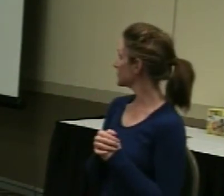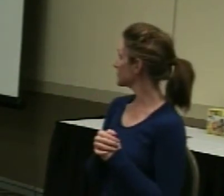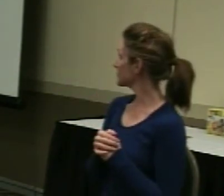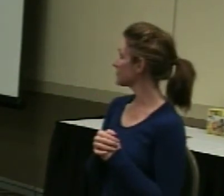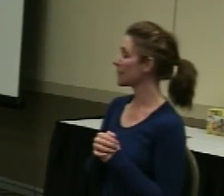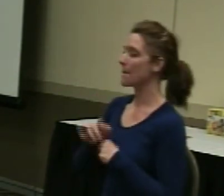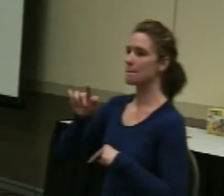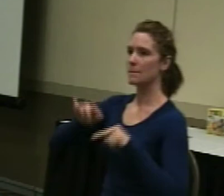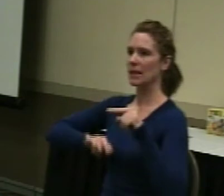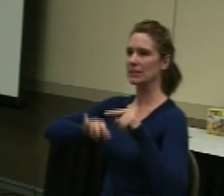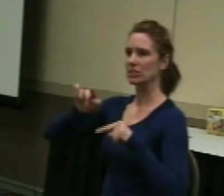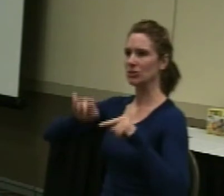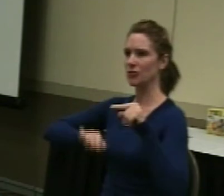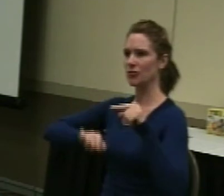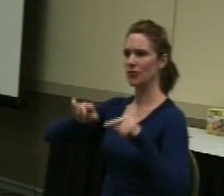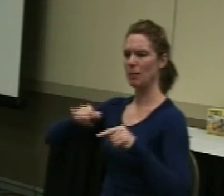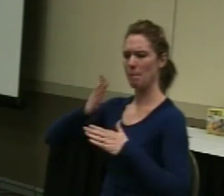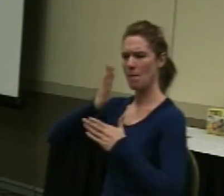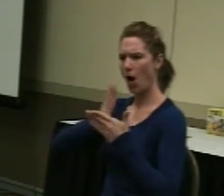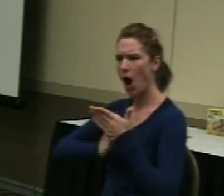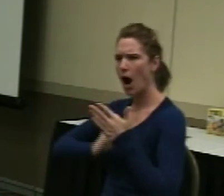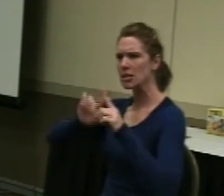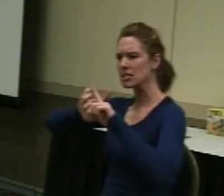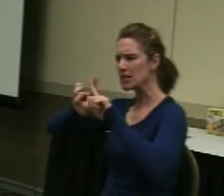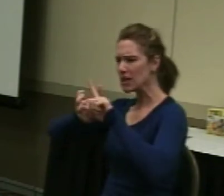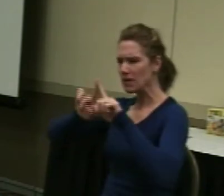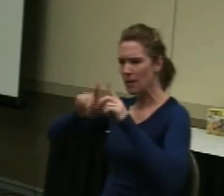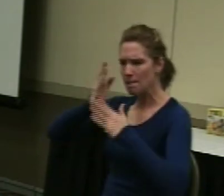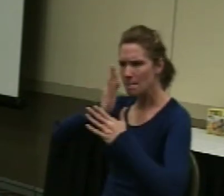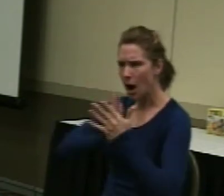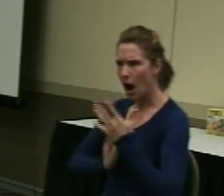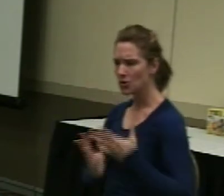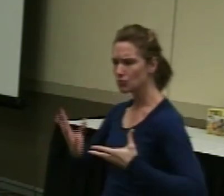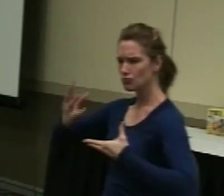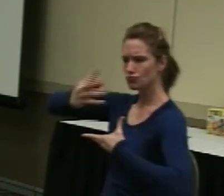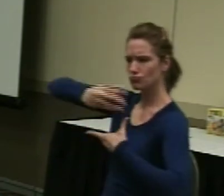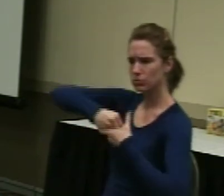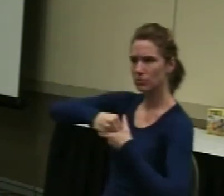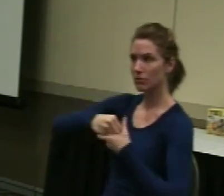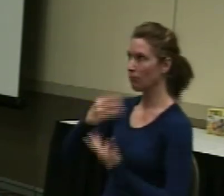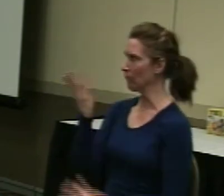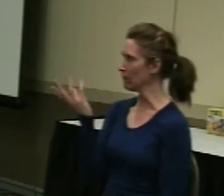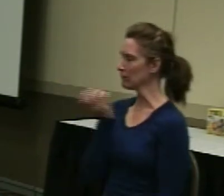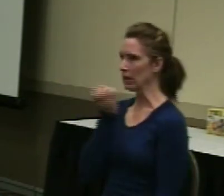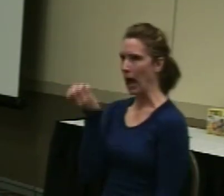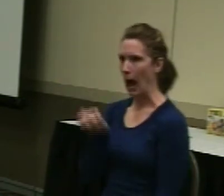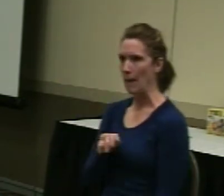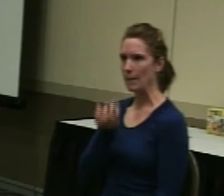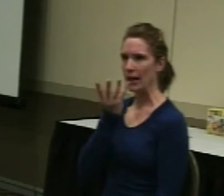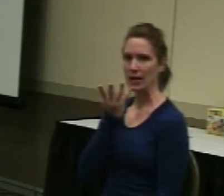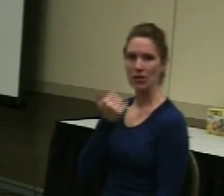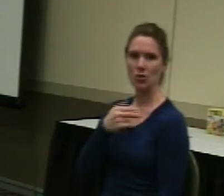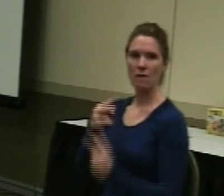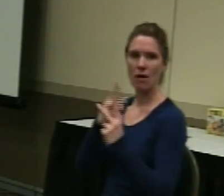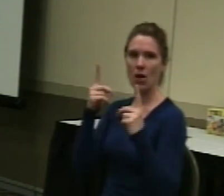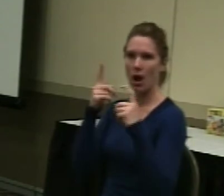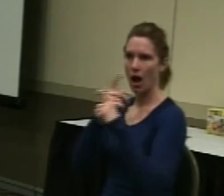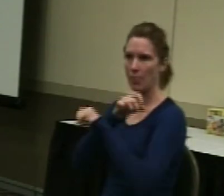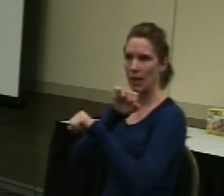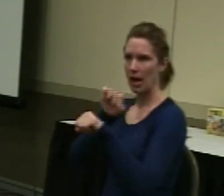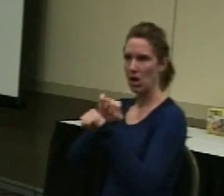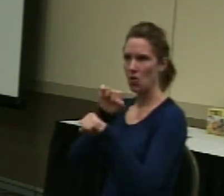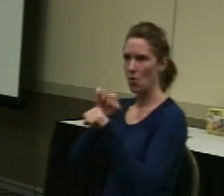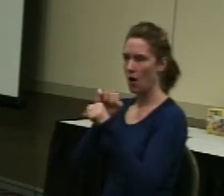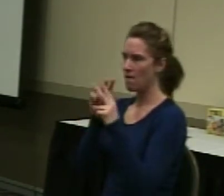Many different parts. Oh my goodness, how many different parts? You have such complicated work to do, don't you?